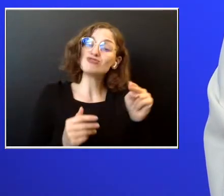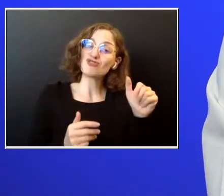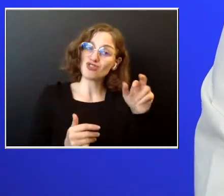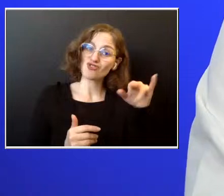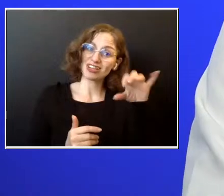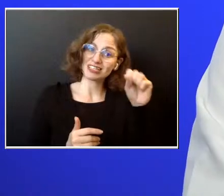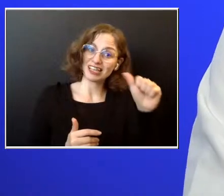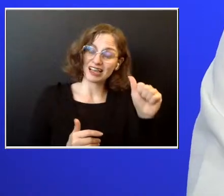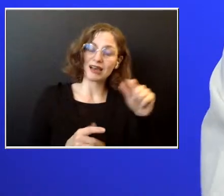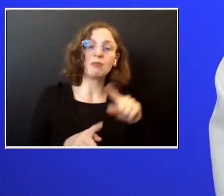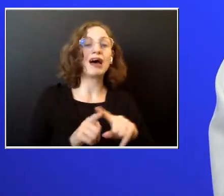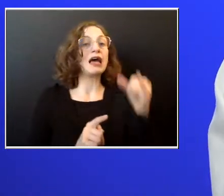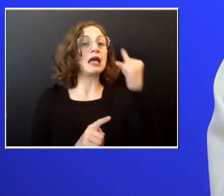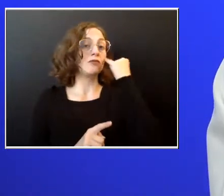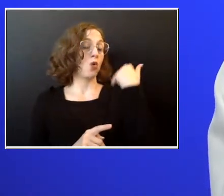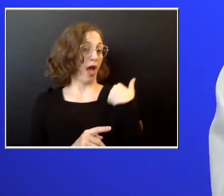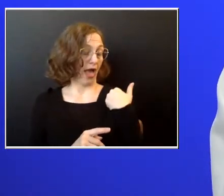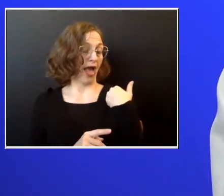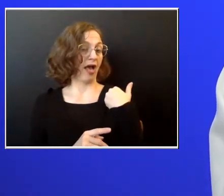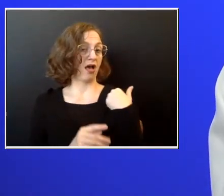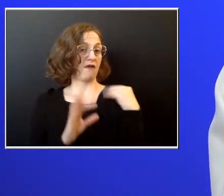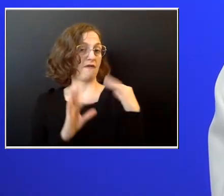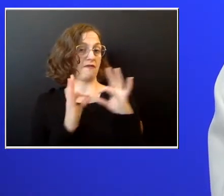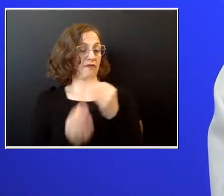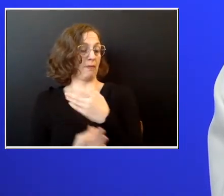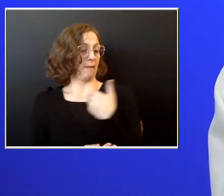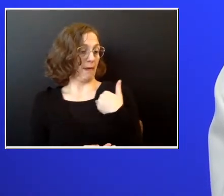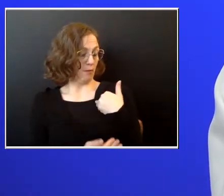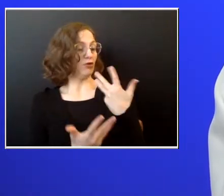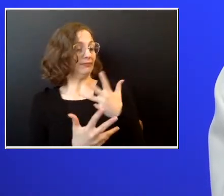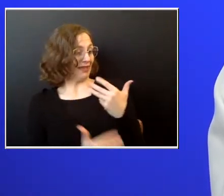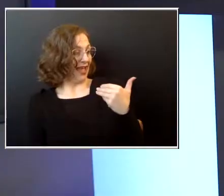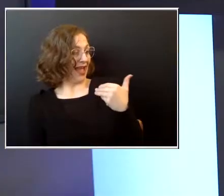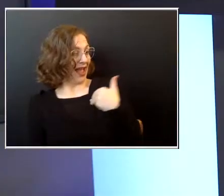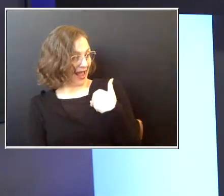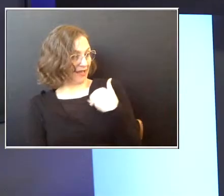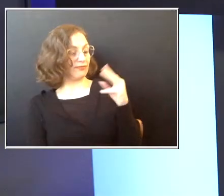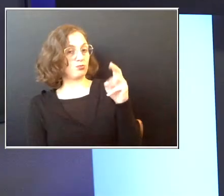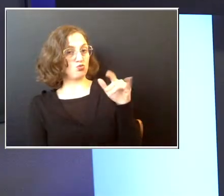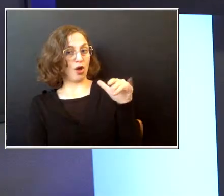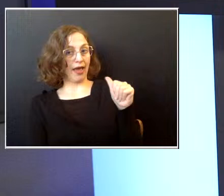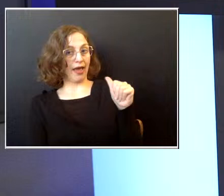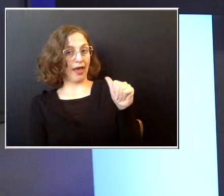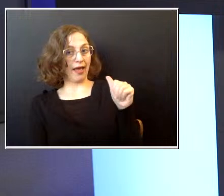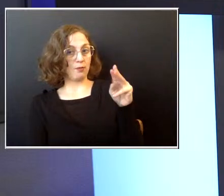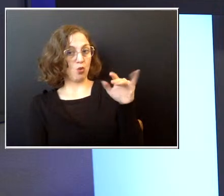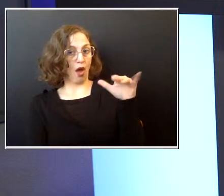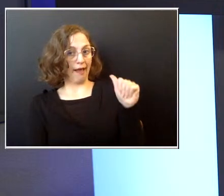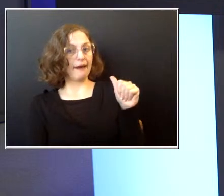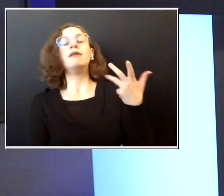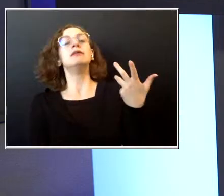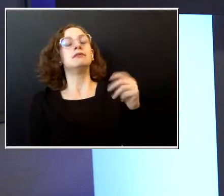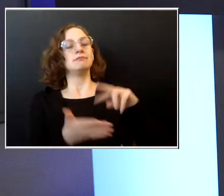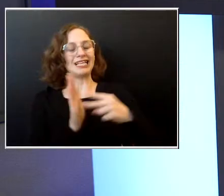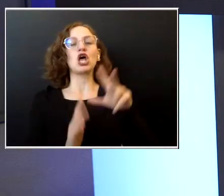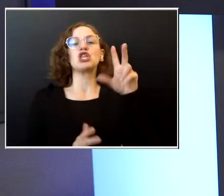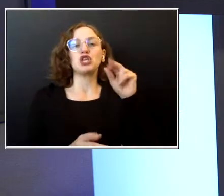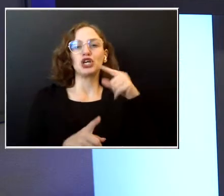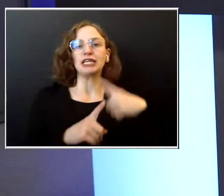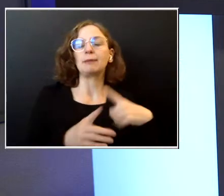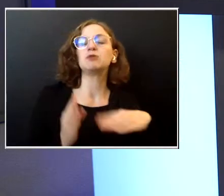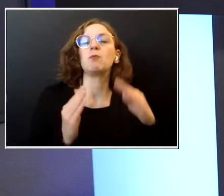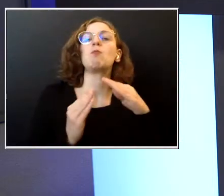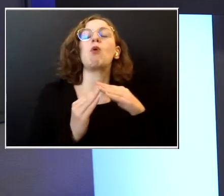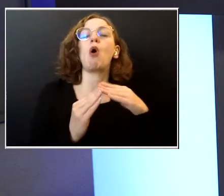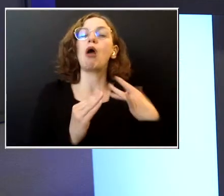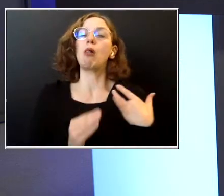30 times more likely to have it. So it is something to think about. Yeah. Okay. And do doctors know to